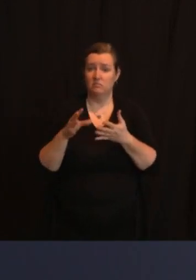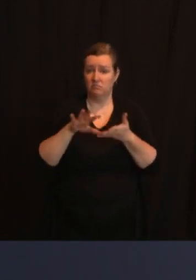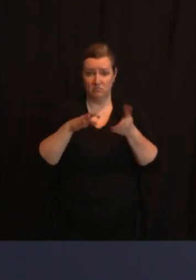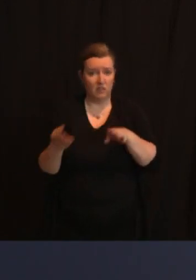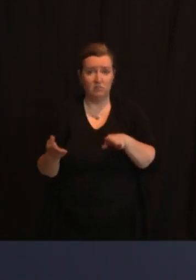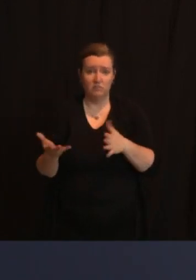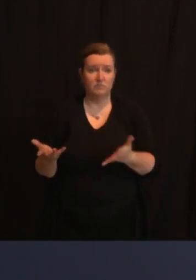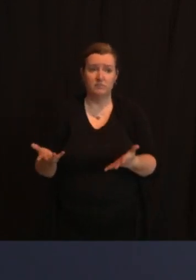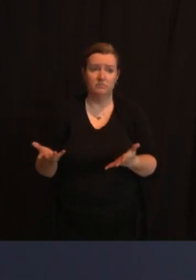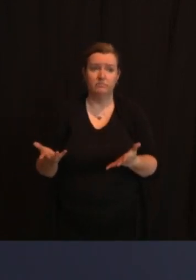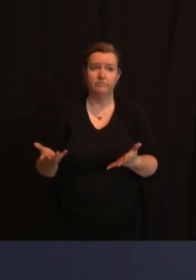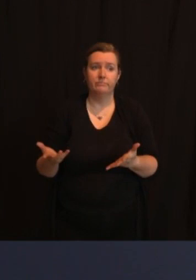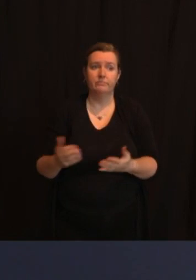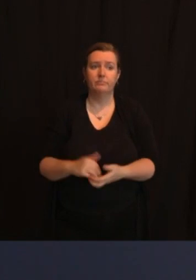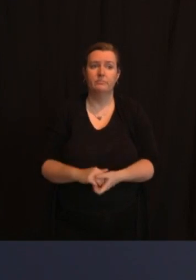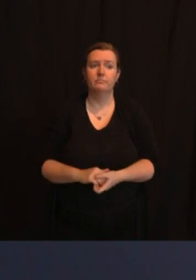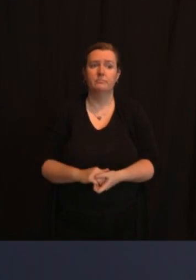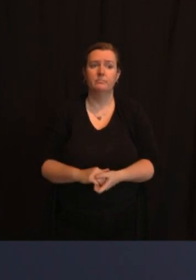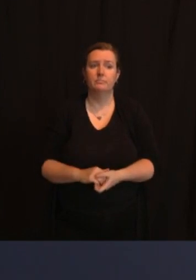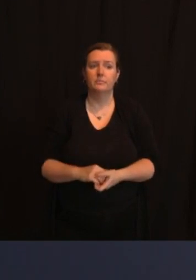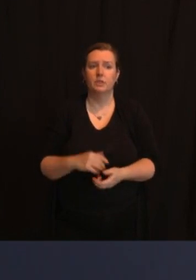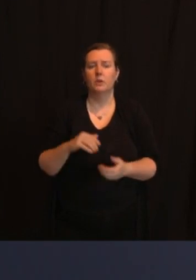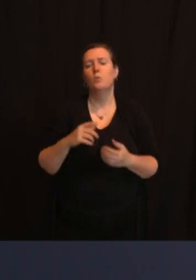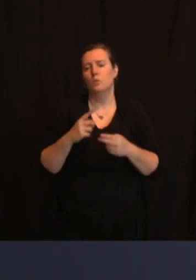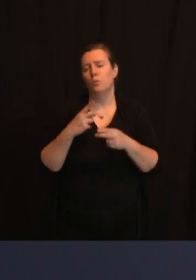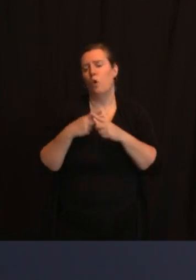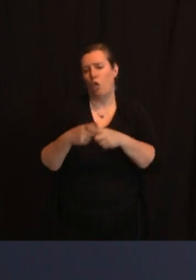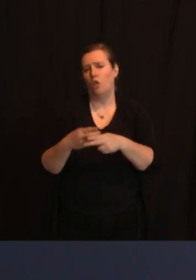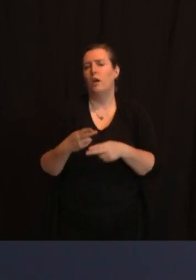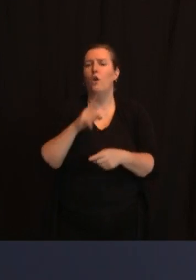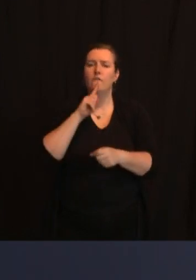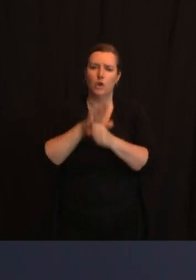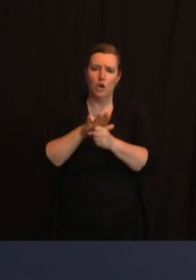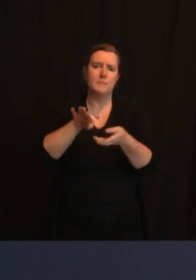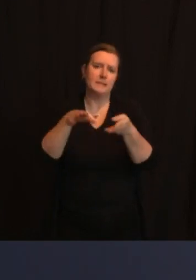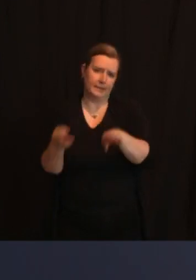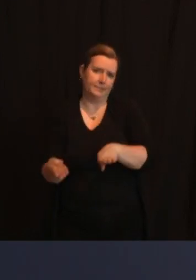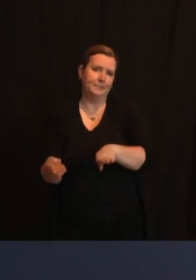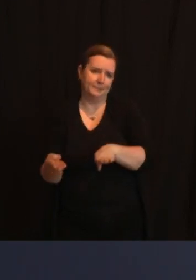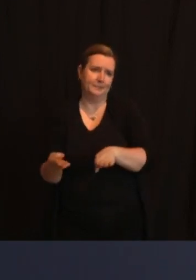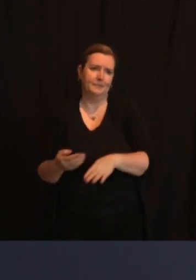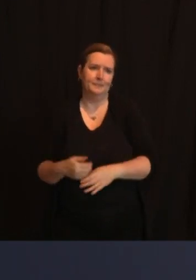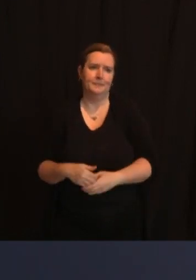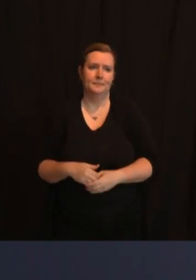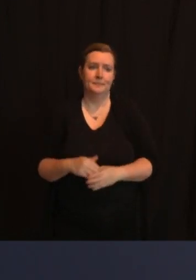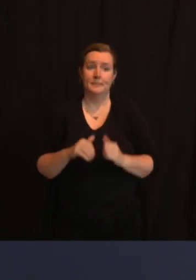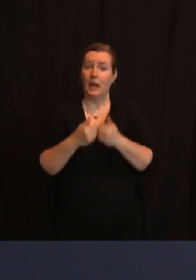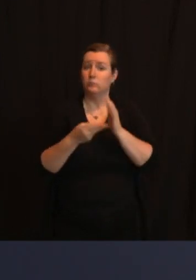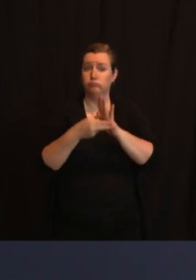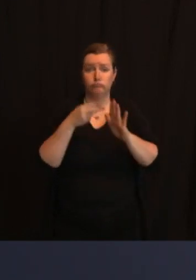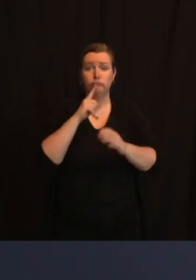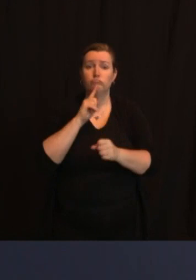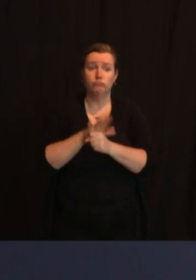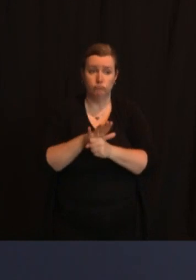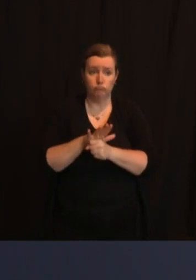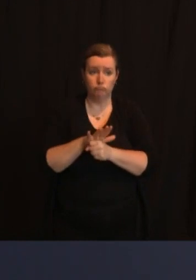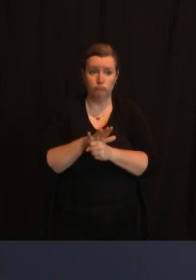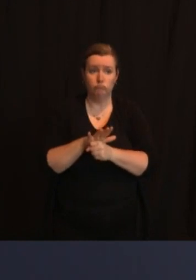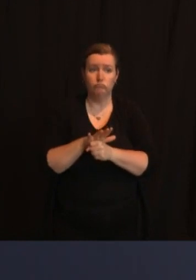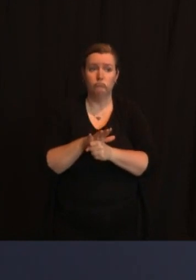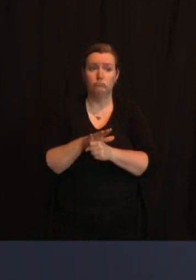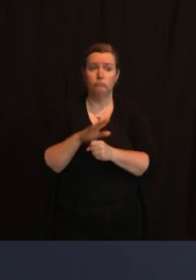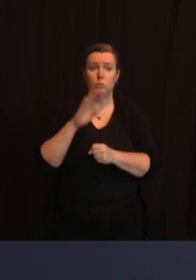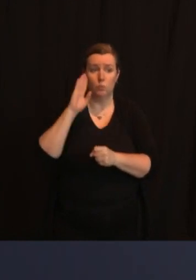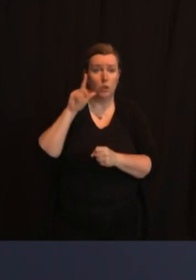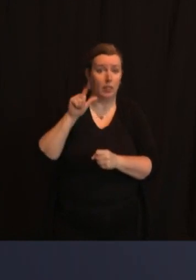are what we call confirmed deaths. In order to be a confirmed death, two things have to have happened. We have to have known that you were positive on the lab test,